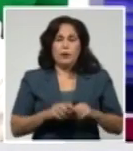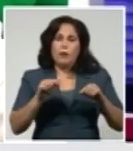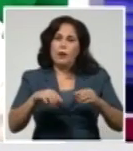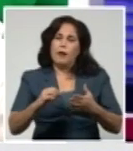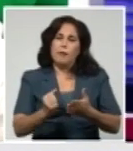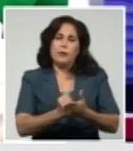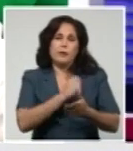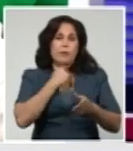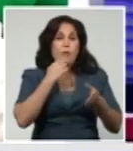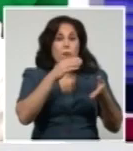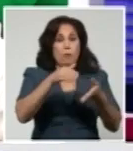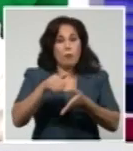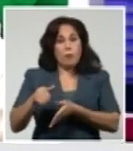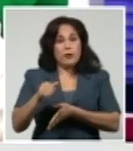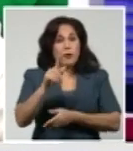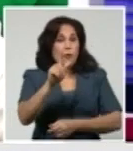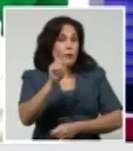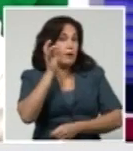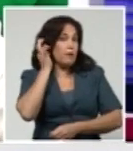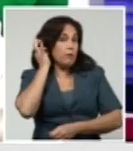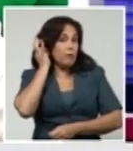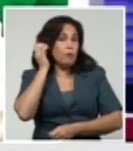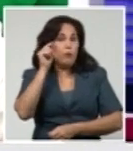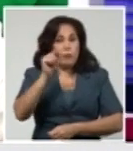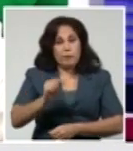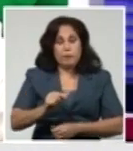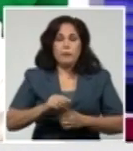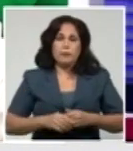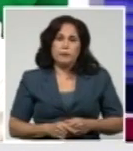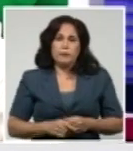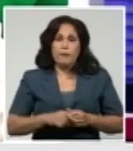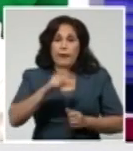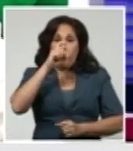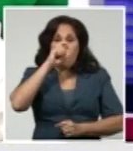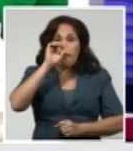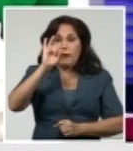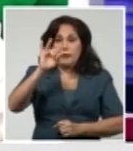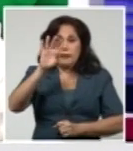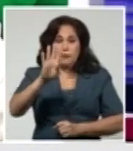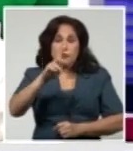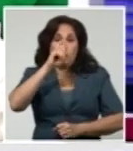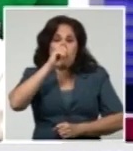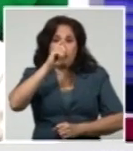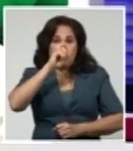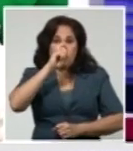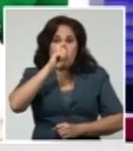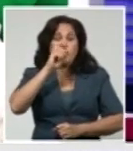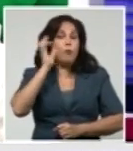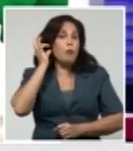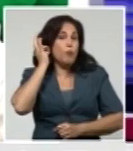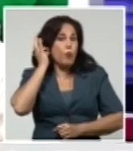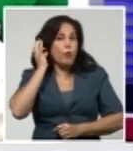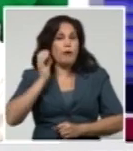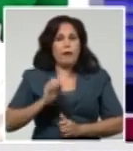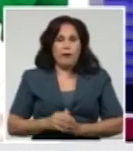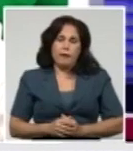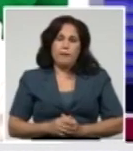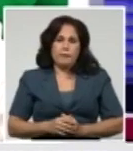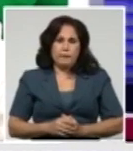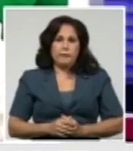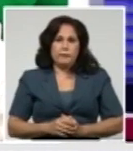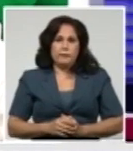Good morning. I'm very pleased to be here with Gisela, with all those who make this broadcast